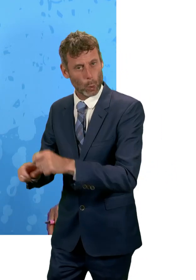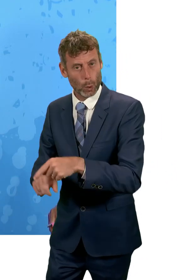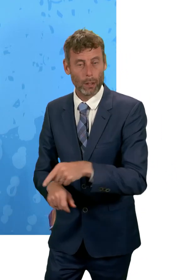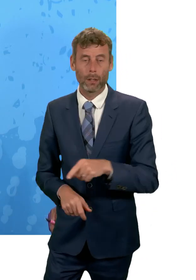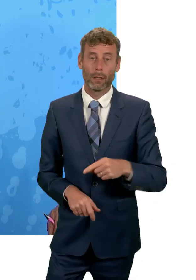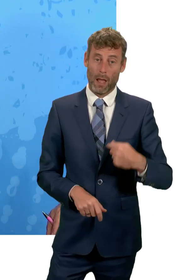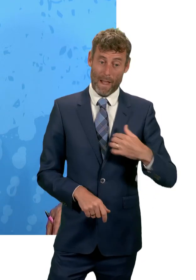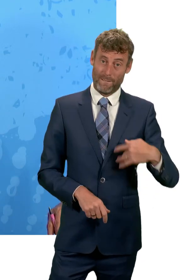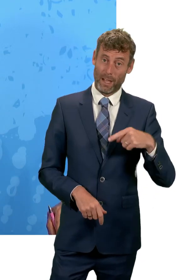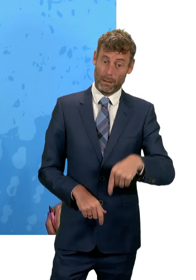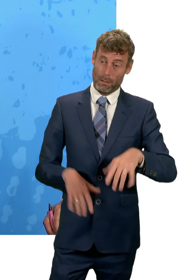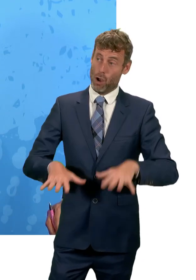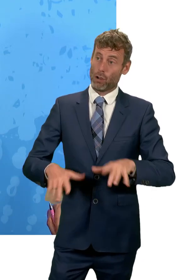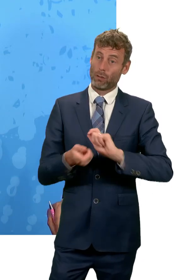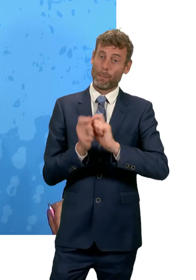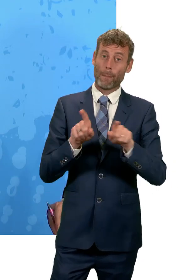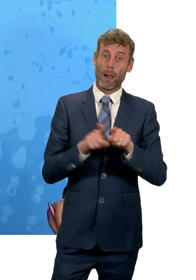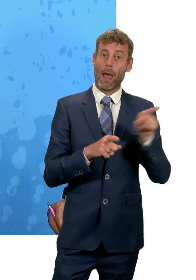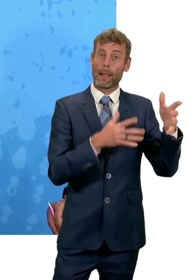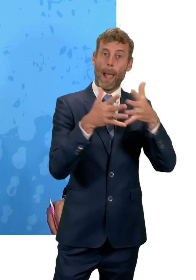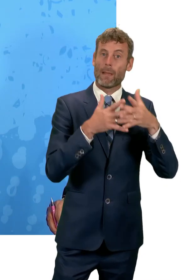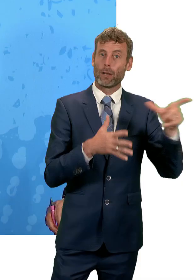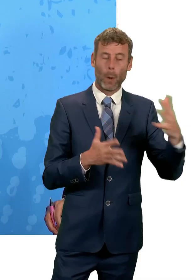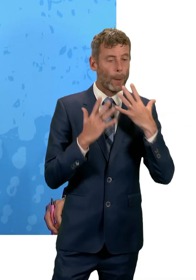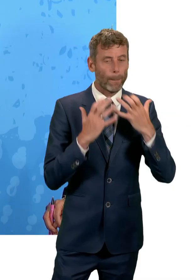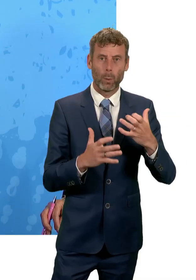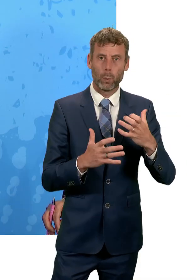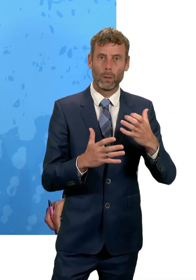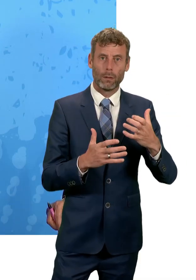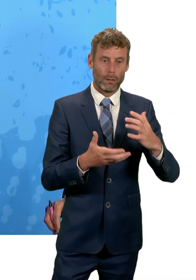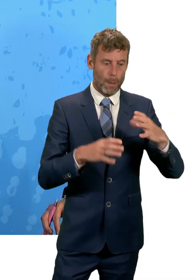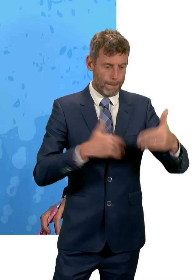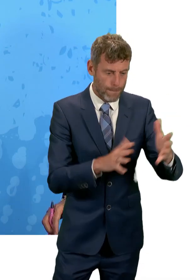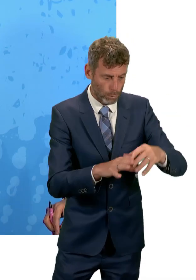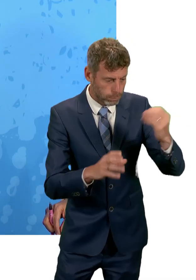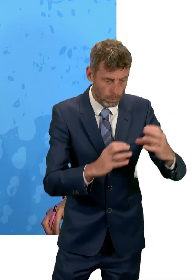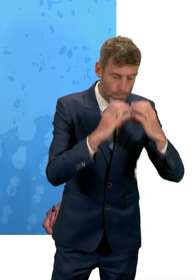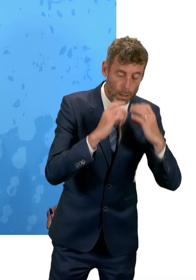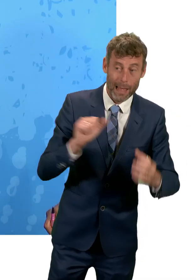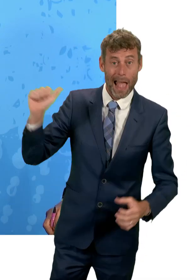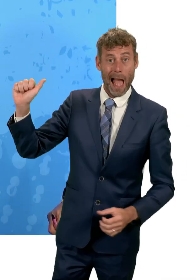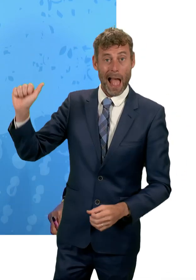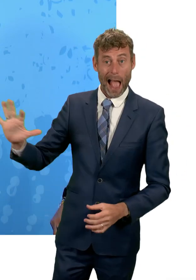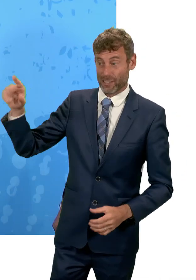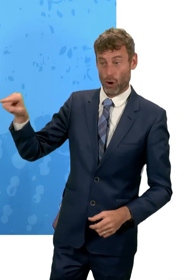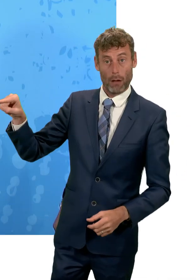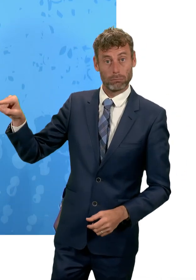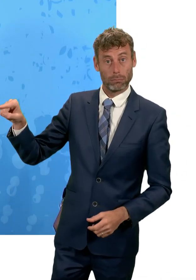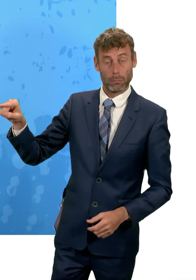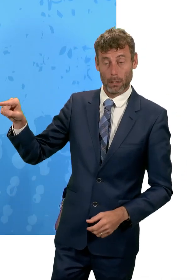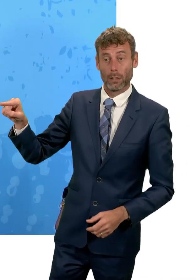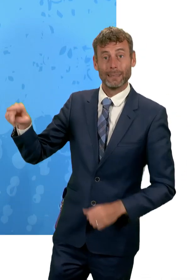But when you go to Asia, even a modern country like Singapore, they value food, they